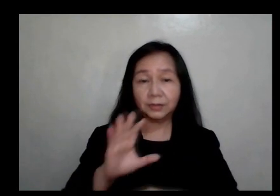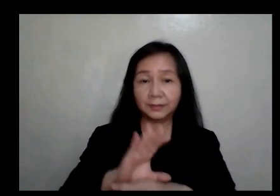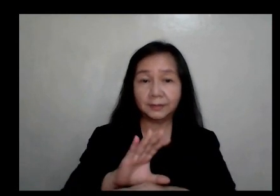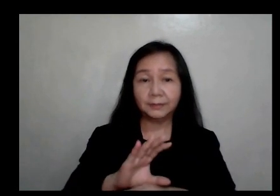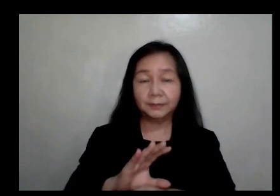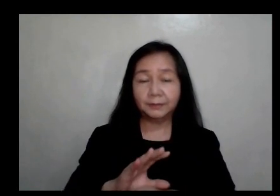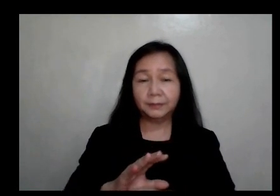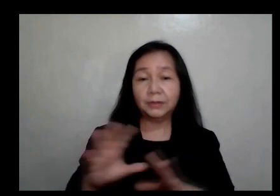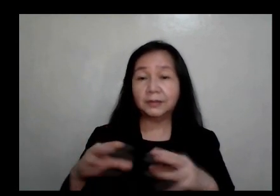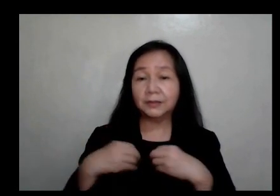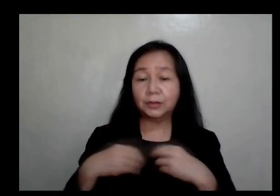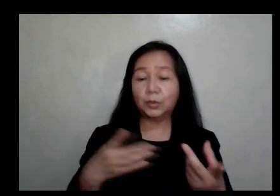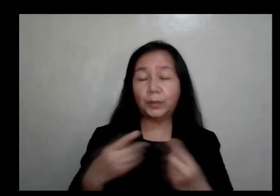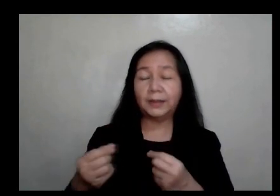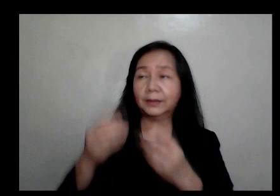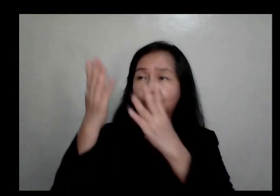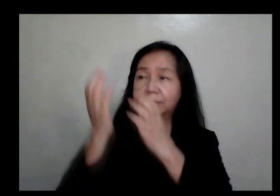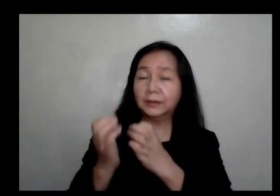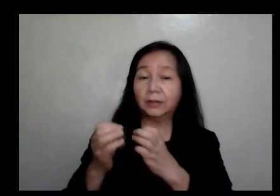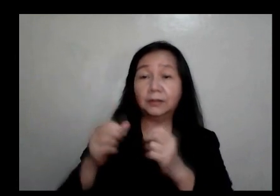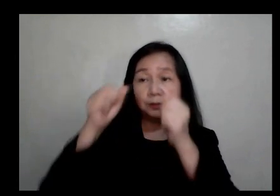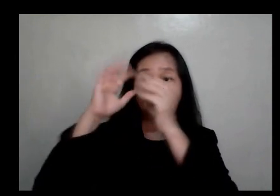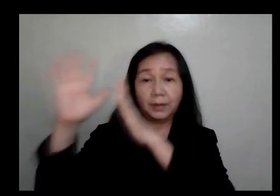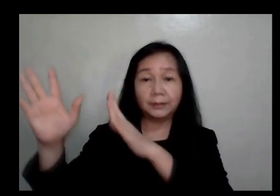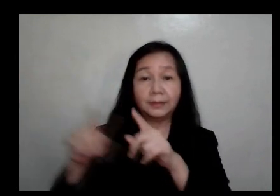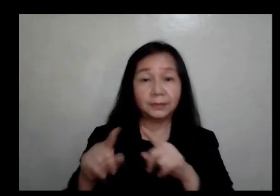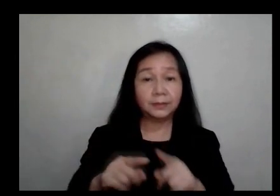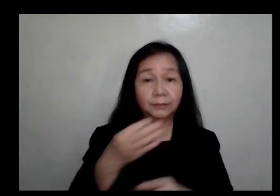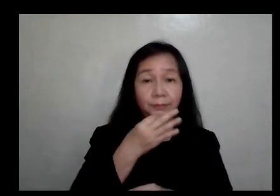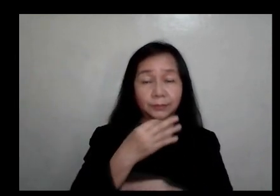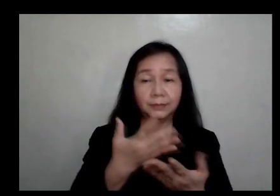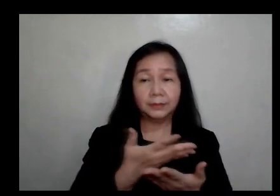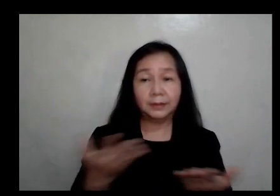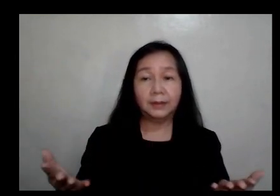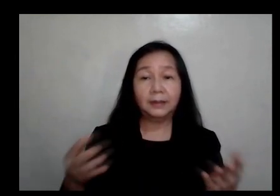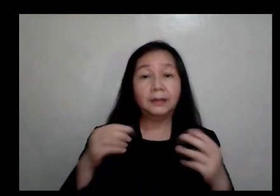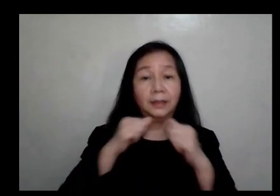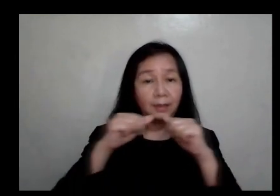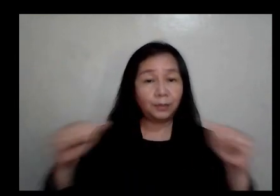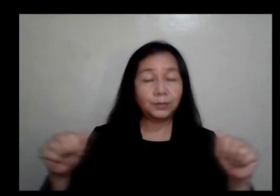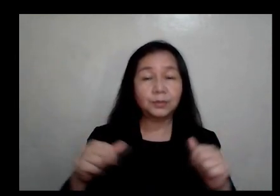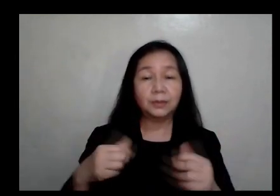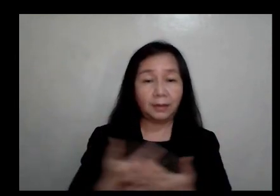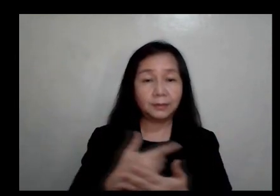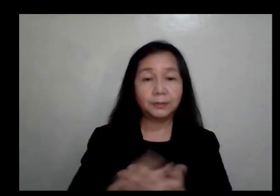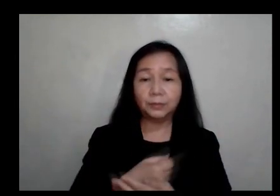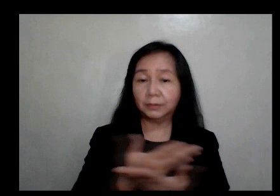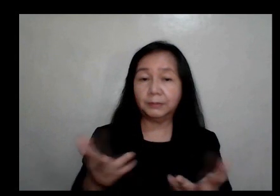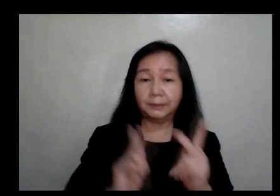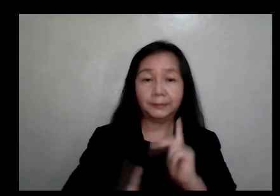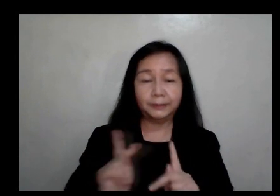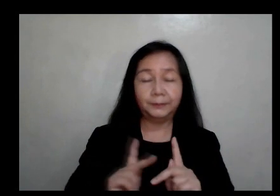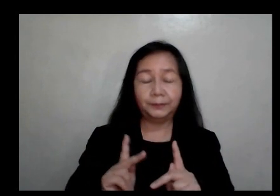That the leaders of the church may consider doing the will of the Father as their food and long to announce the gospel